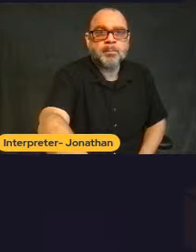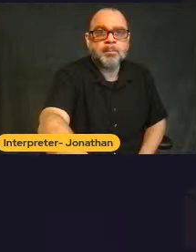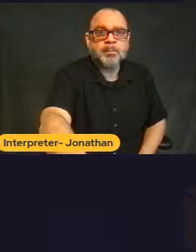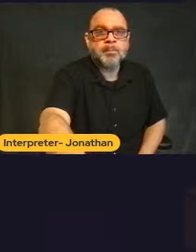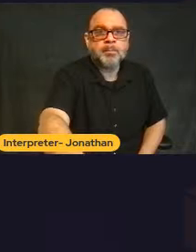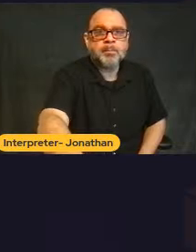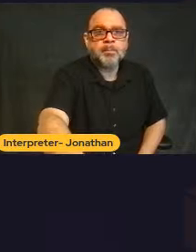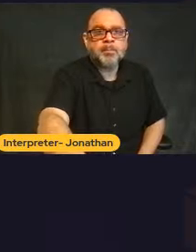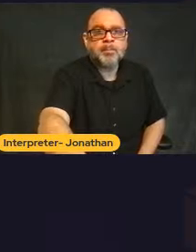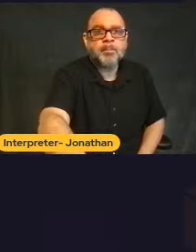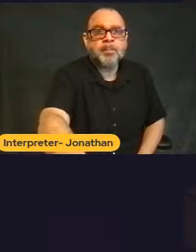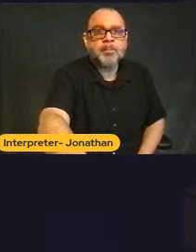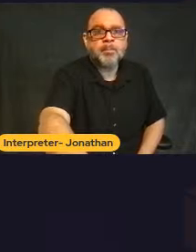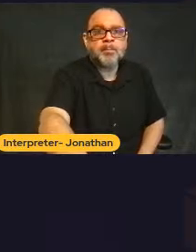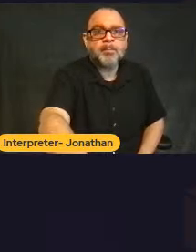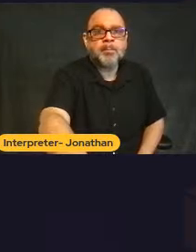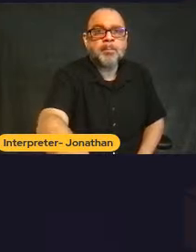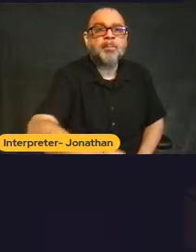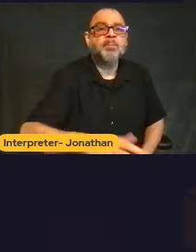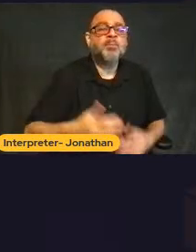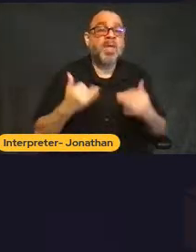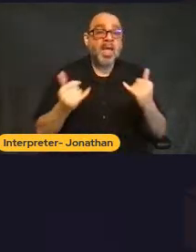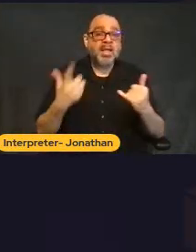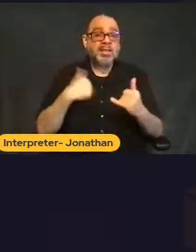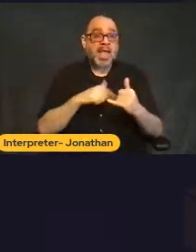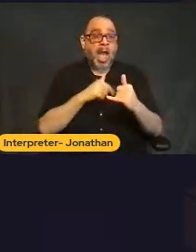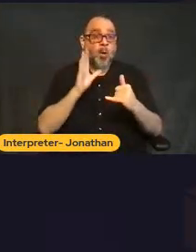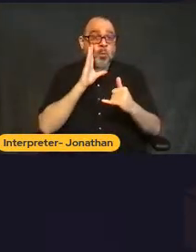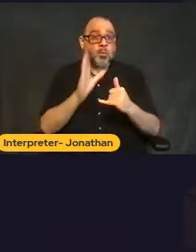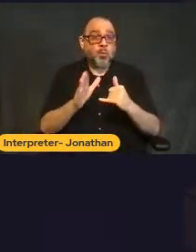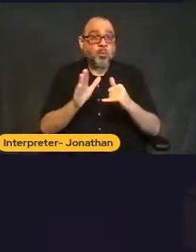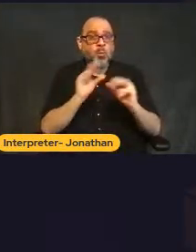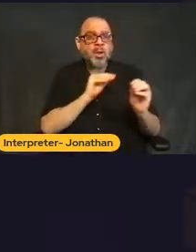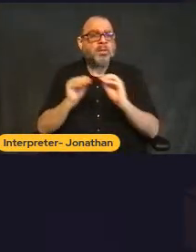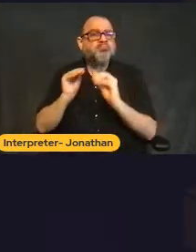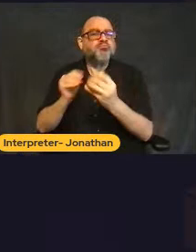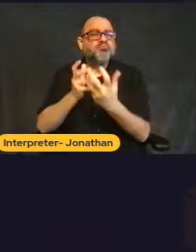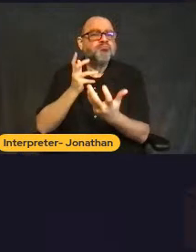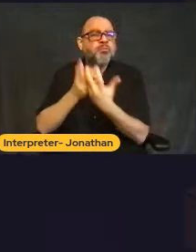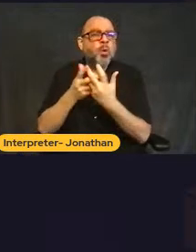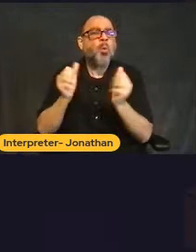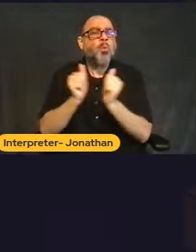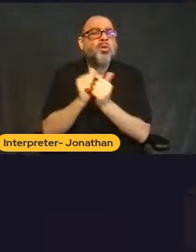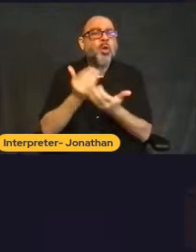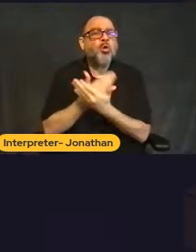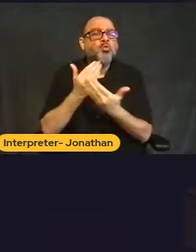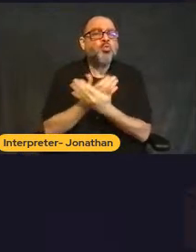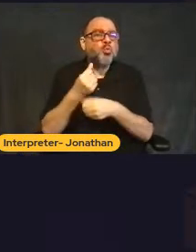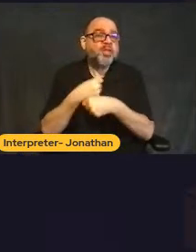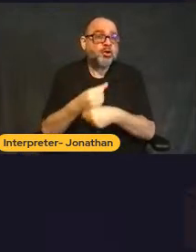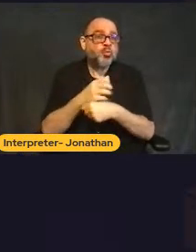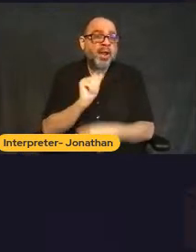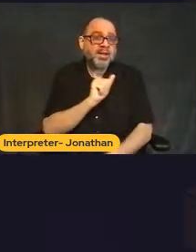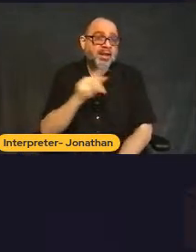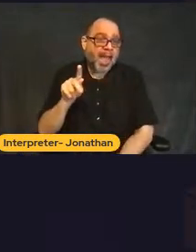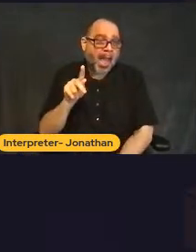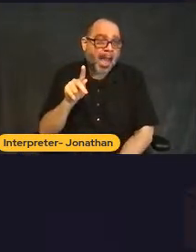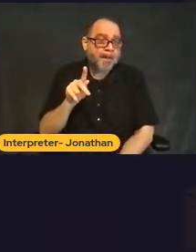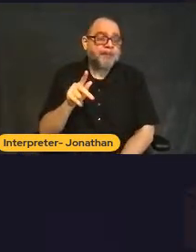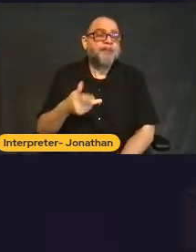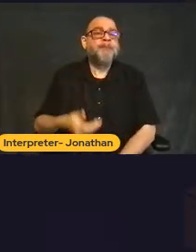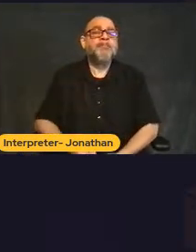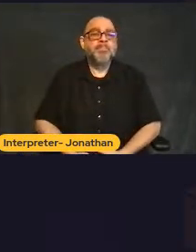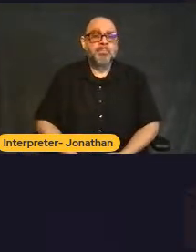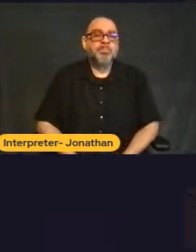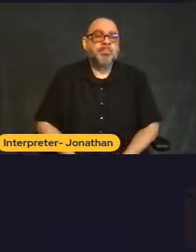Now we will seed it into a newly created app, CDK Day app,